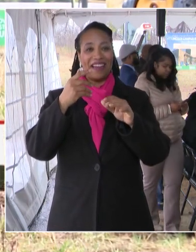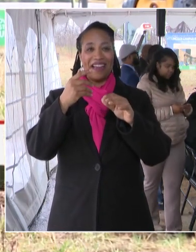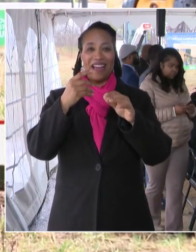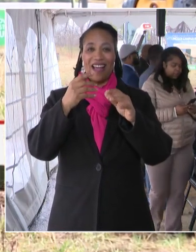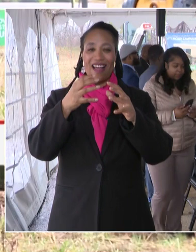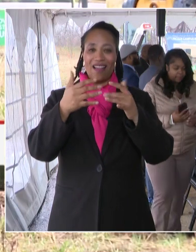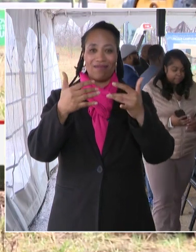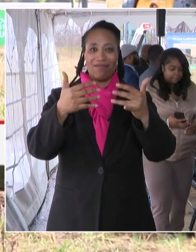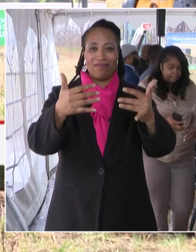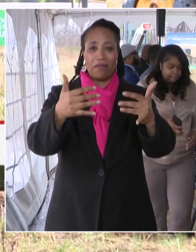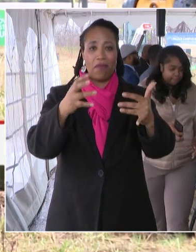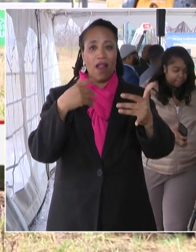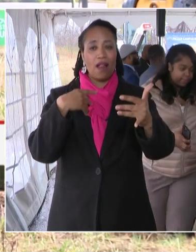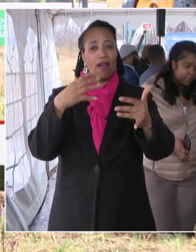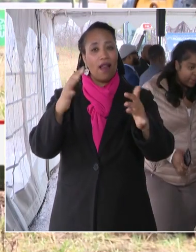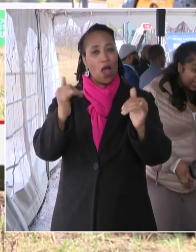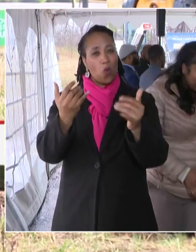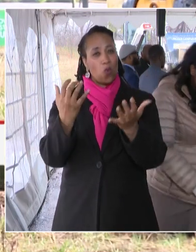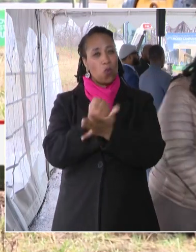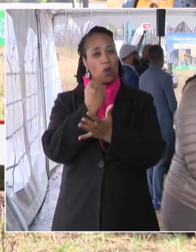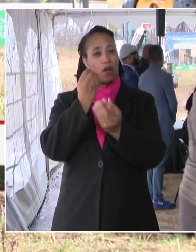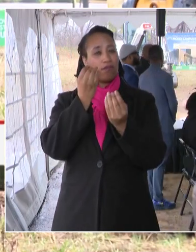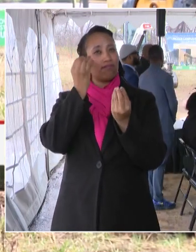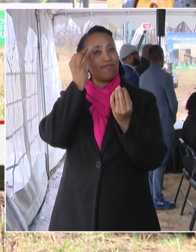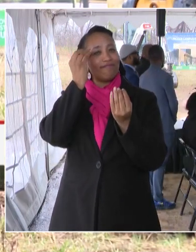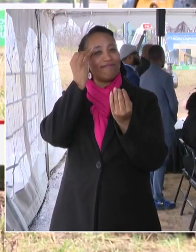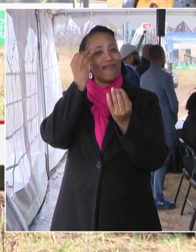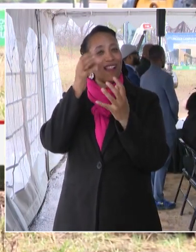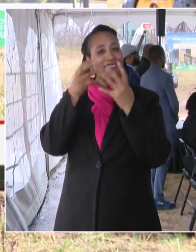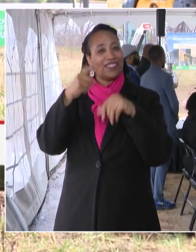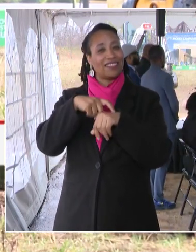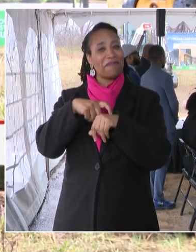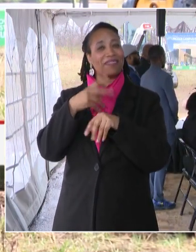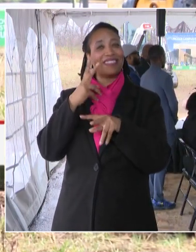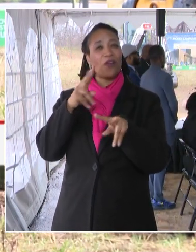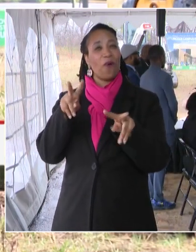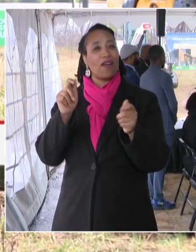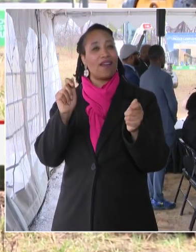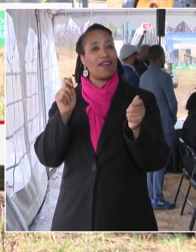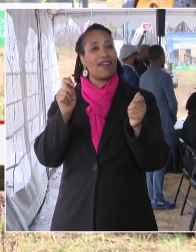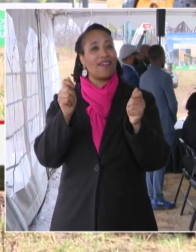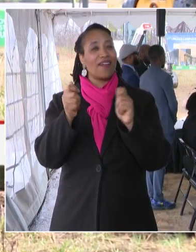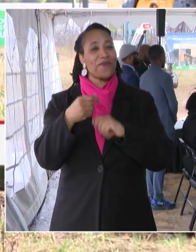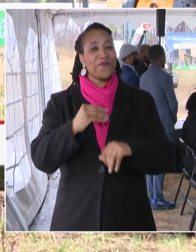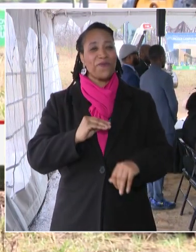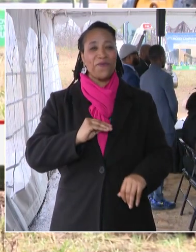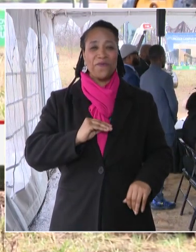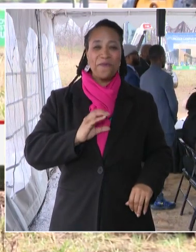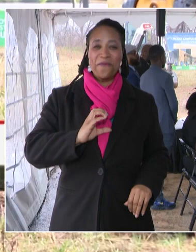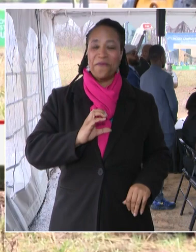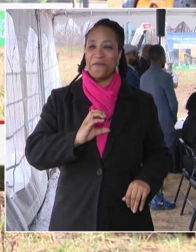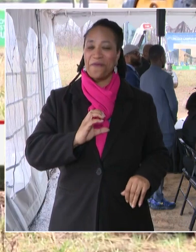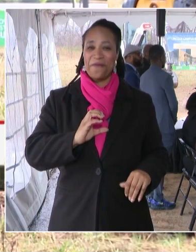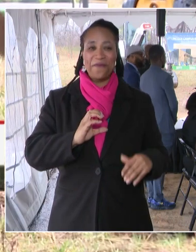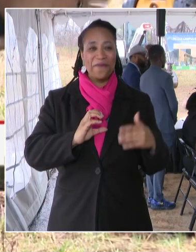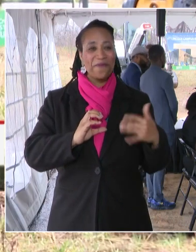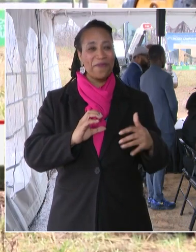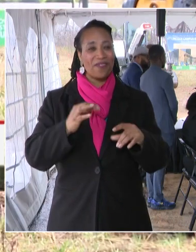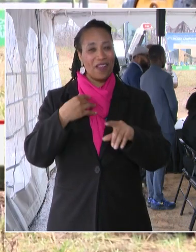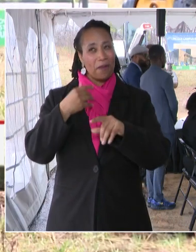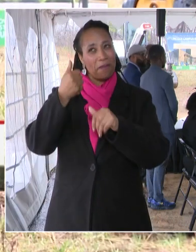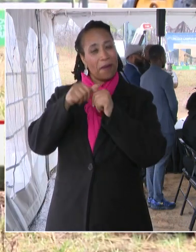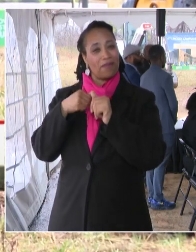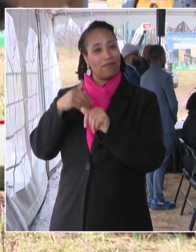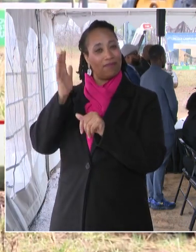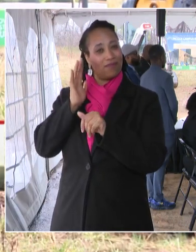me and very gratifying. It's extremely gratifying. I can recall as a student at Fort Lincoln, they would kick us out the